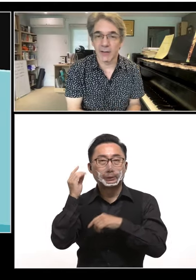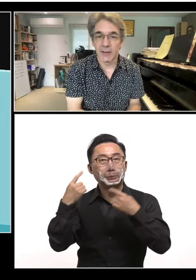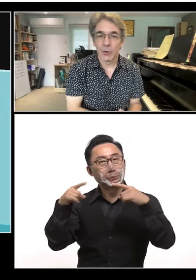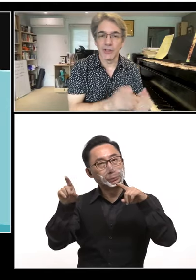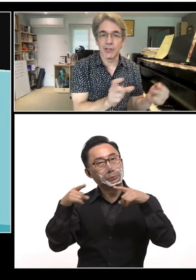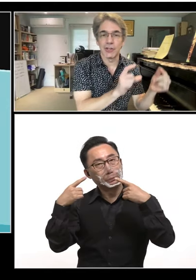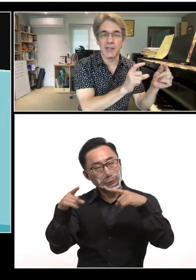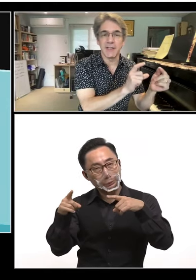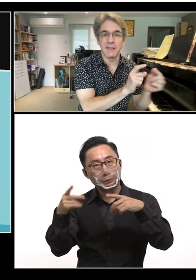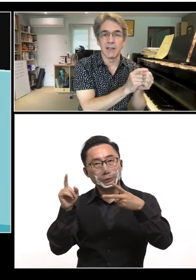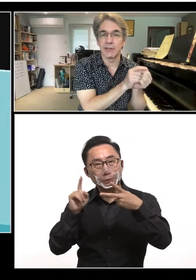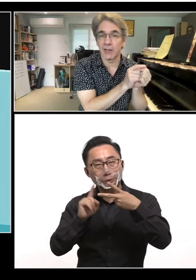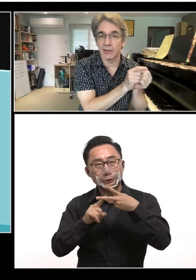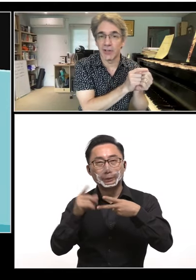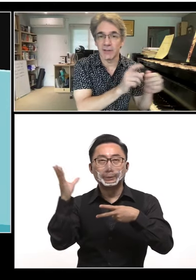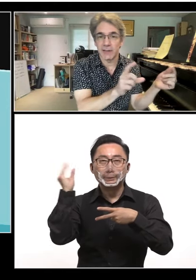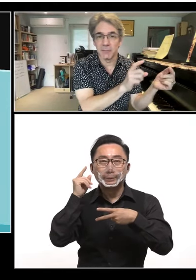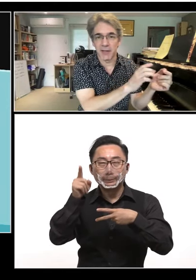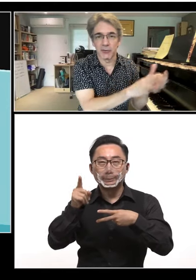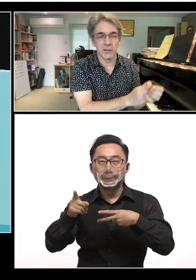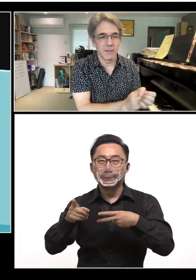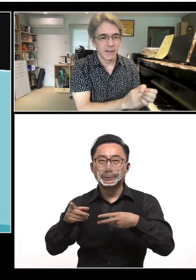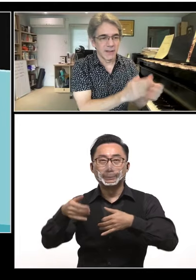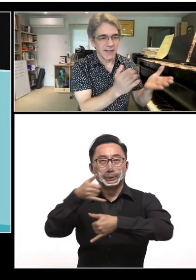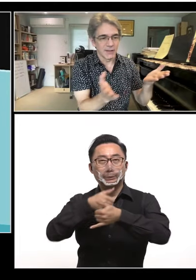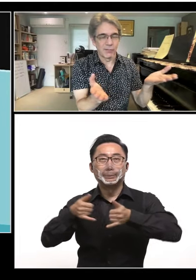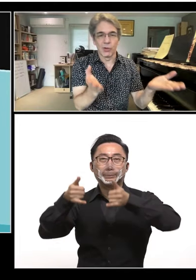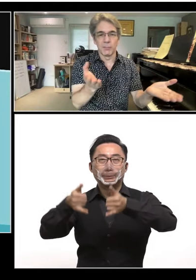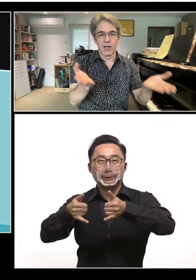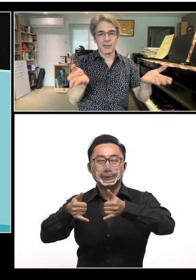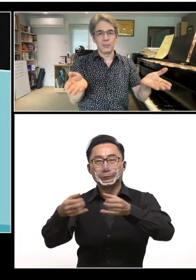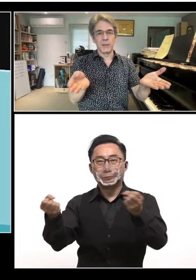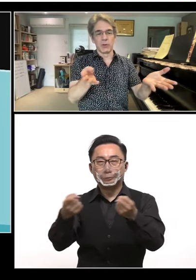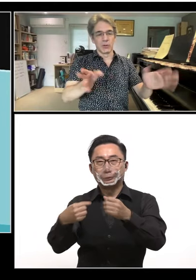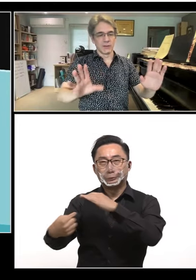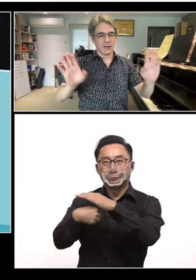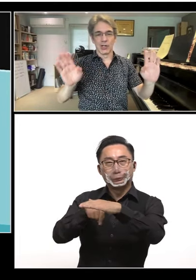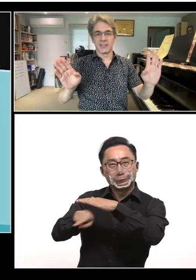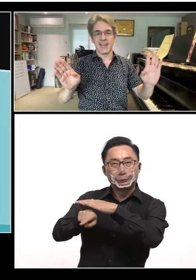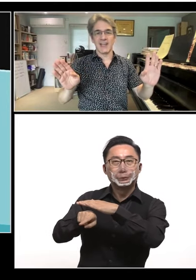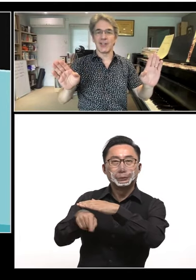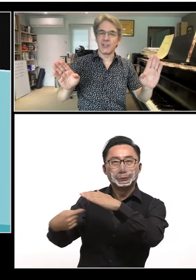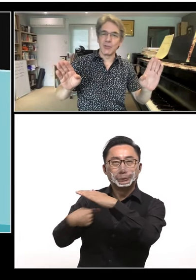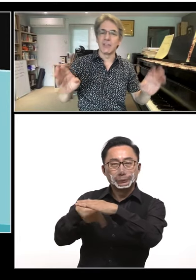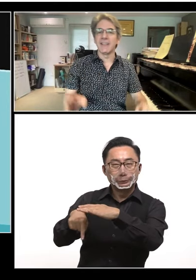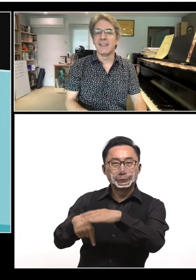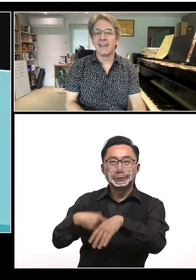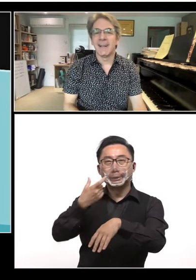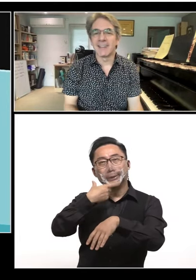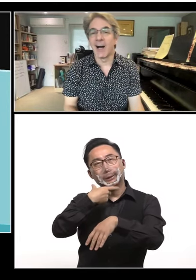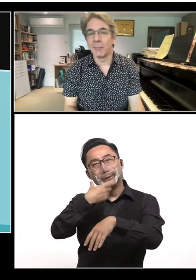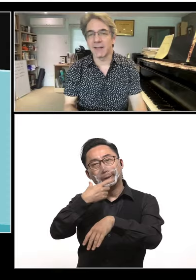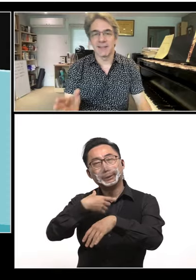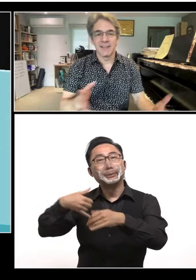crosstalk, which is Chinese xiangsheng in Mandarin. It's a form, two people are on stage, and it's usually